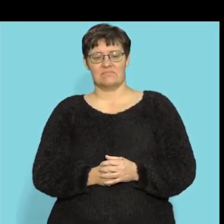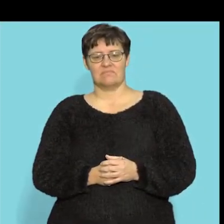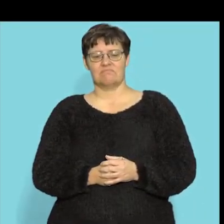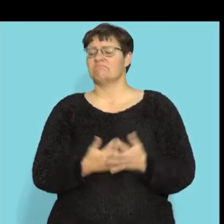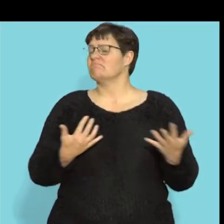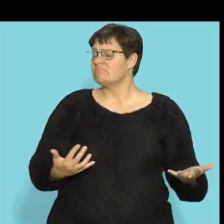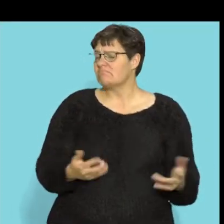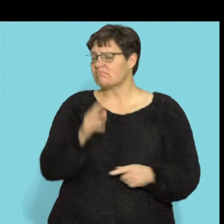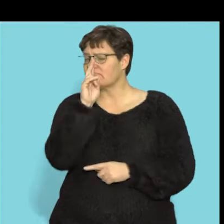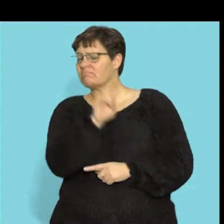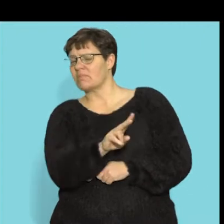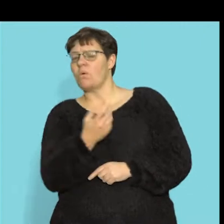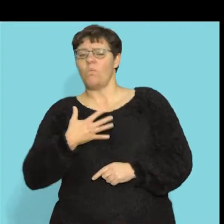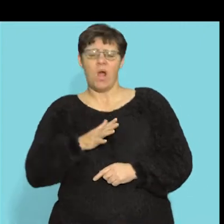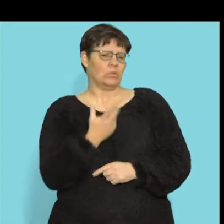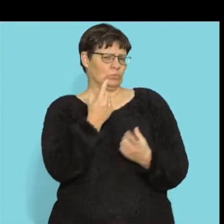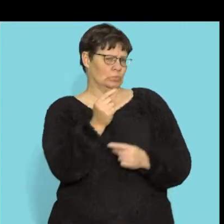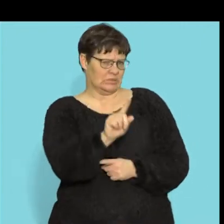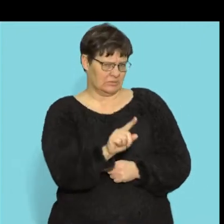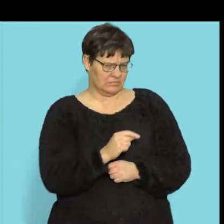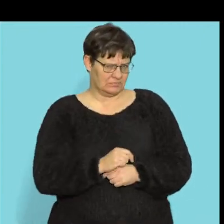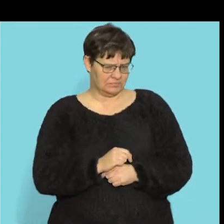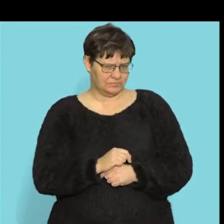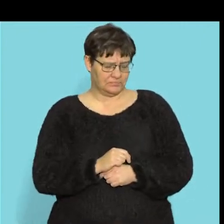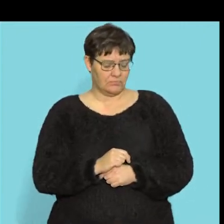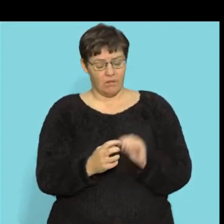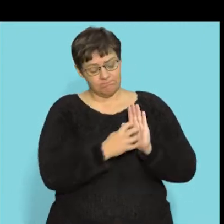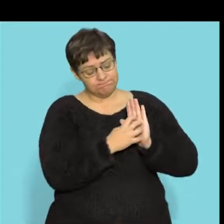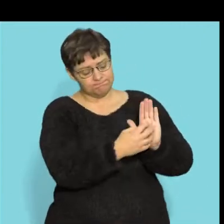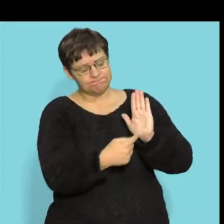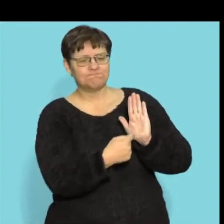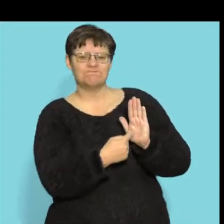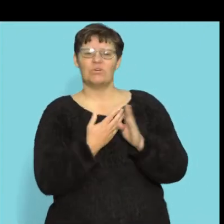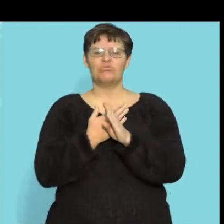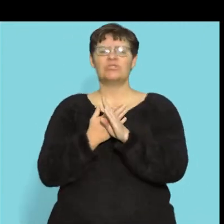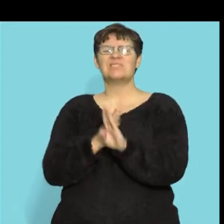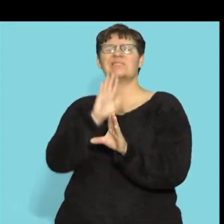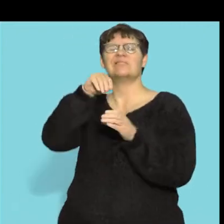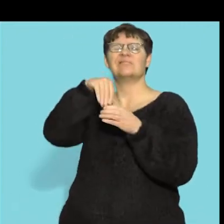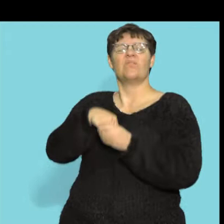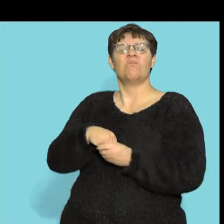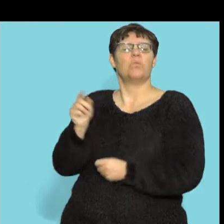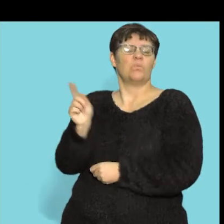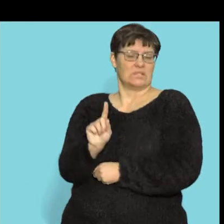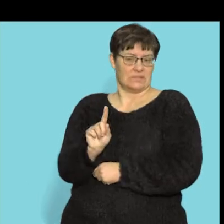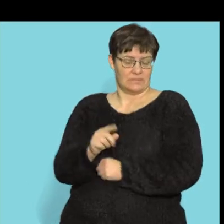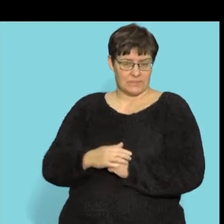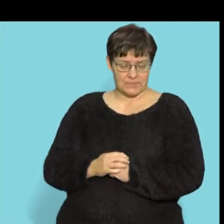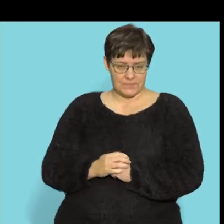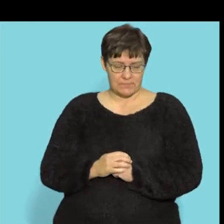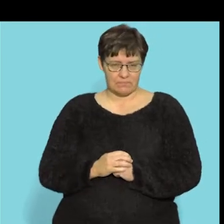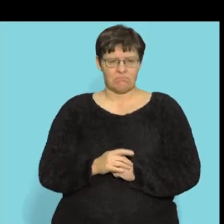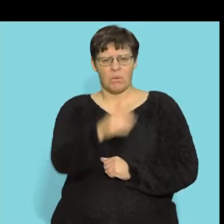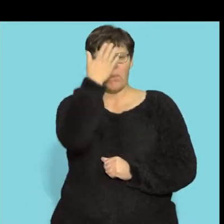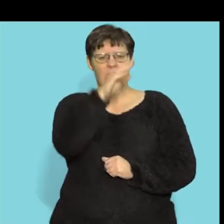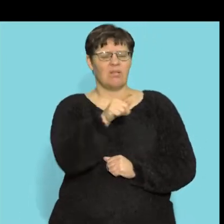Now, let's try and understand where we come from in as far as resistance is concerned. By now, we are